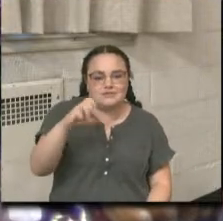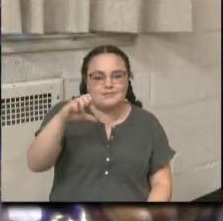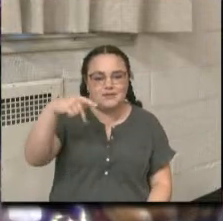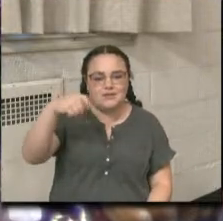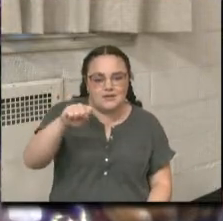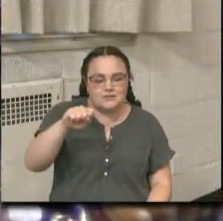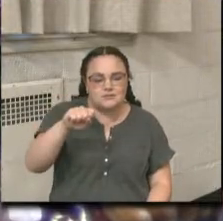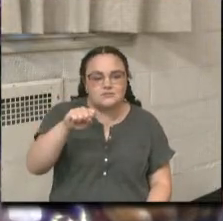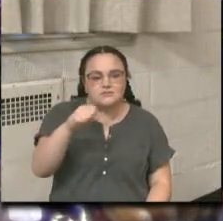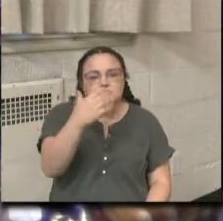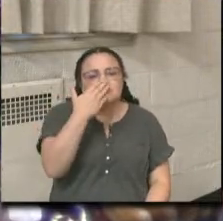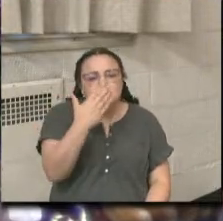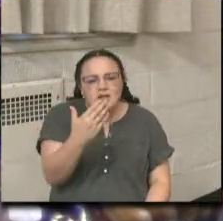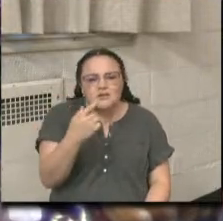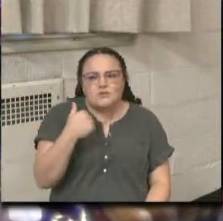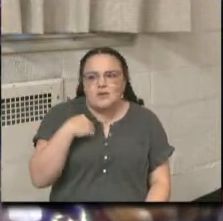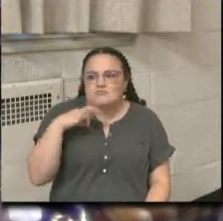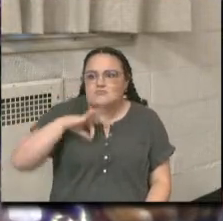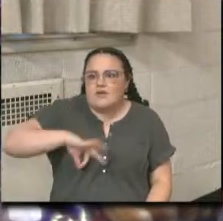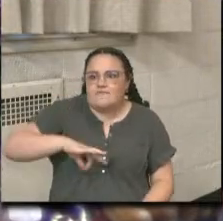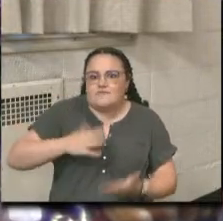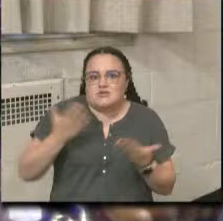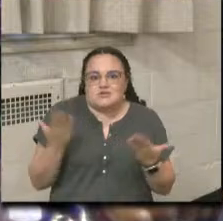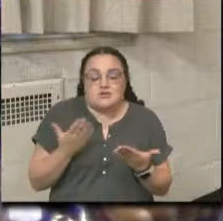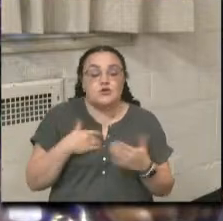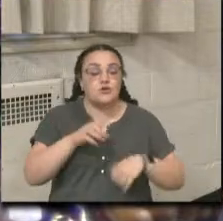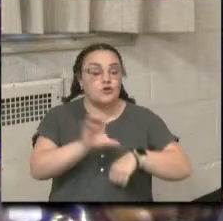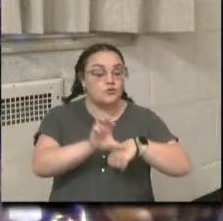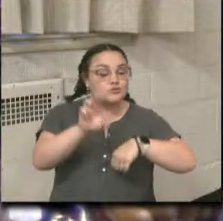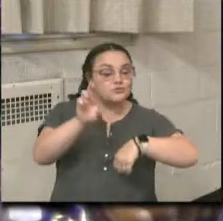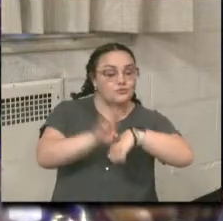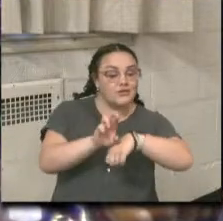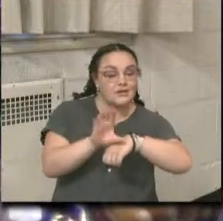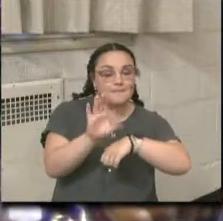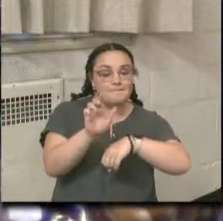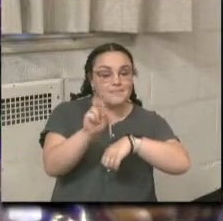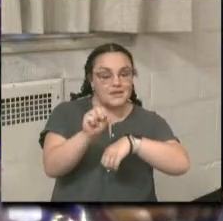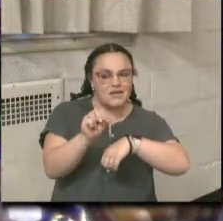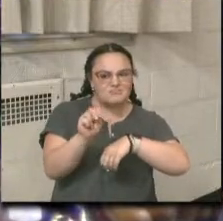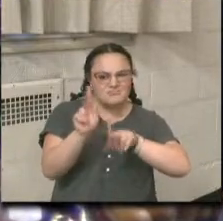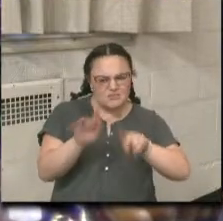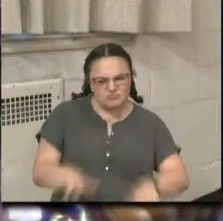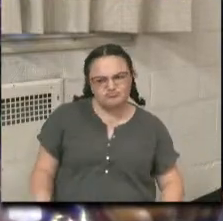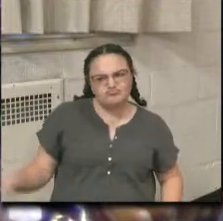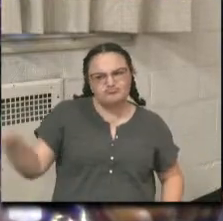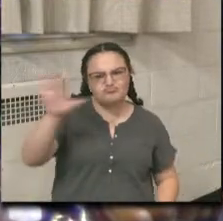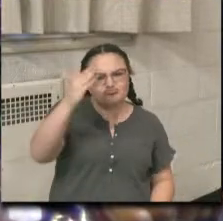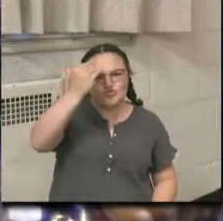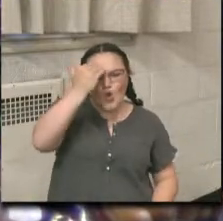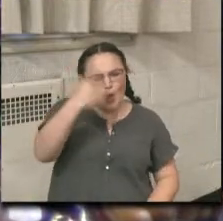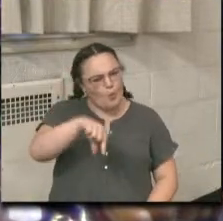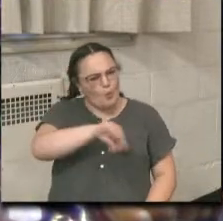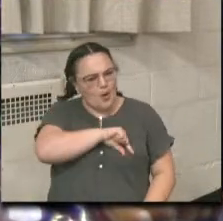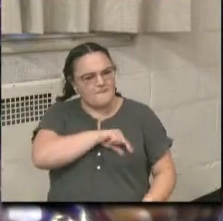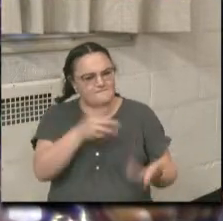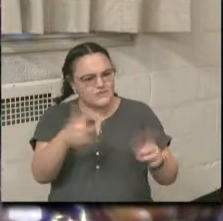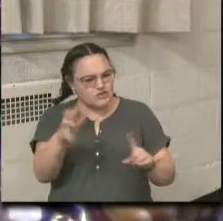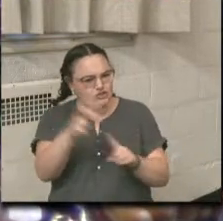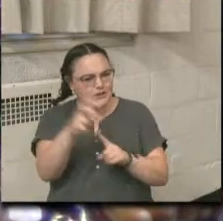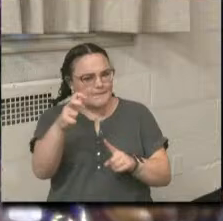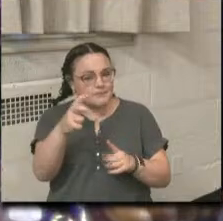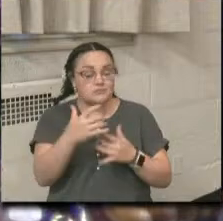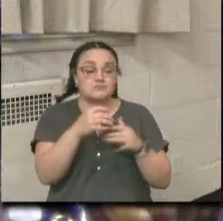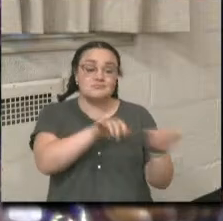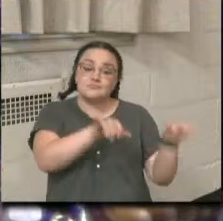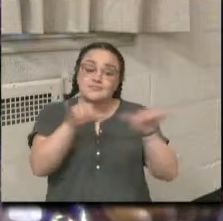for the privilege of serving you. Costa Rica's coffee beans are world-renowned for their quality, and so too can PGCPS